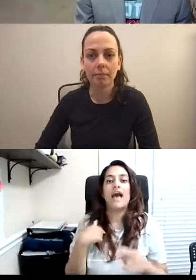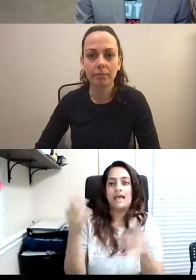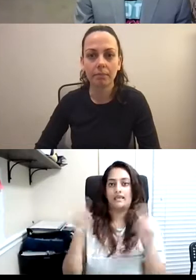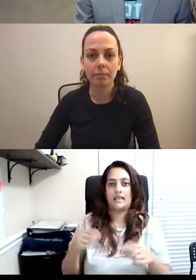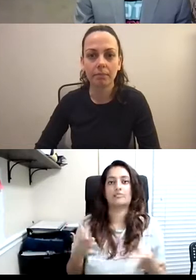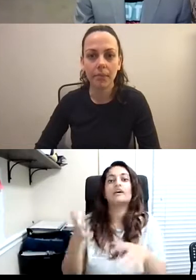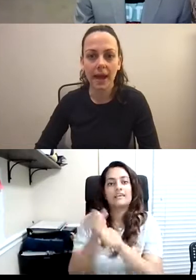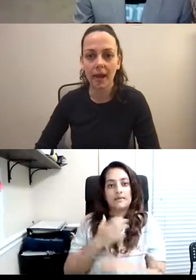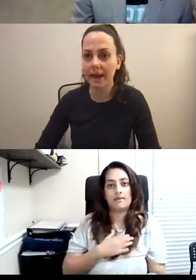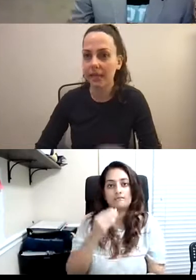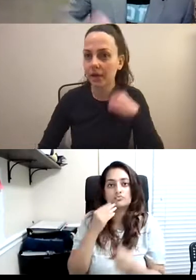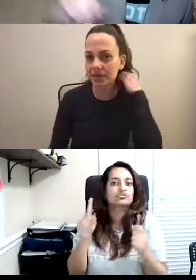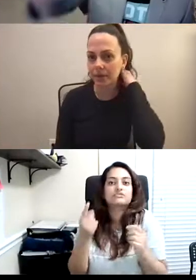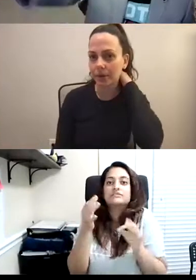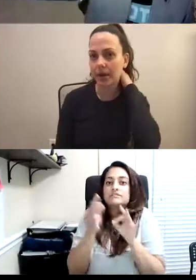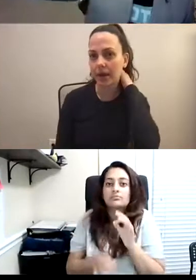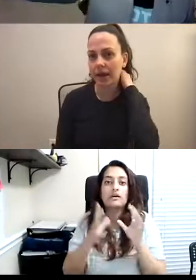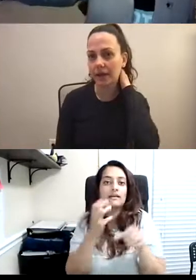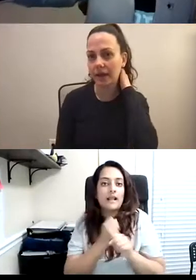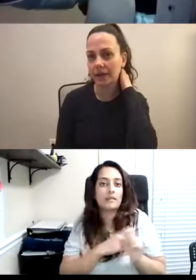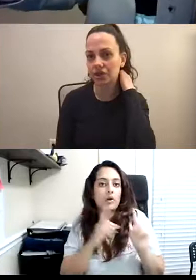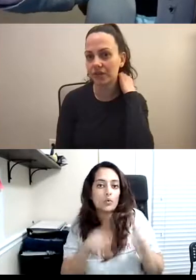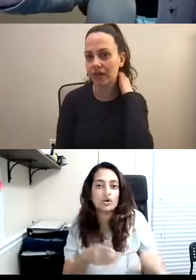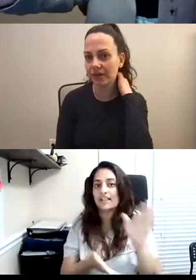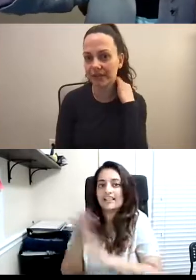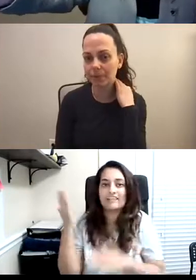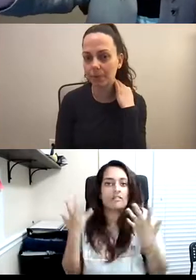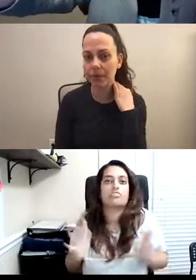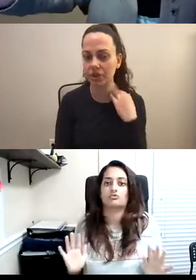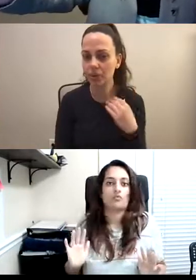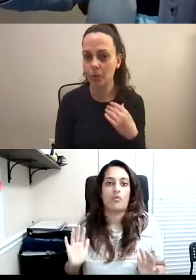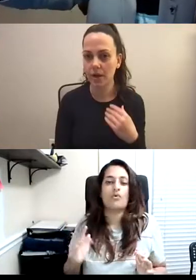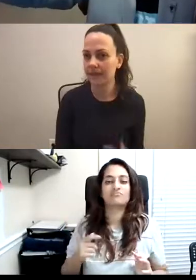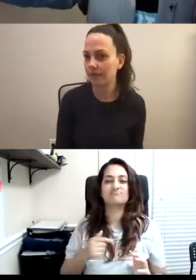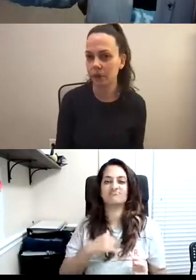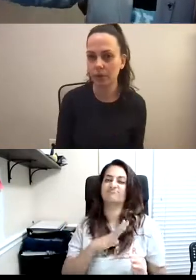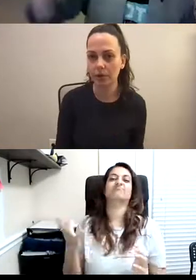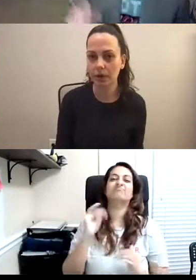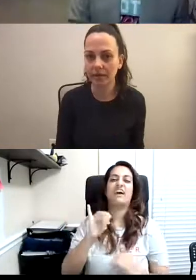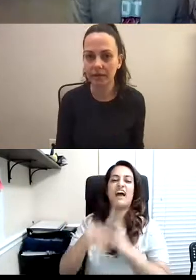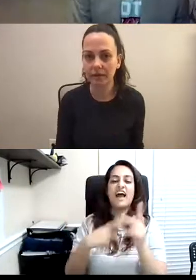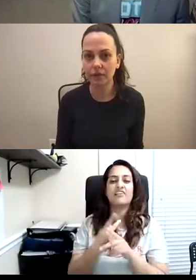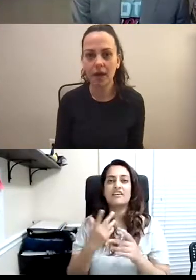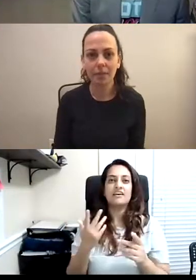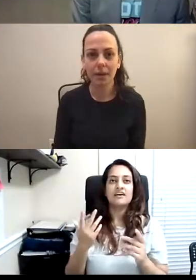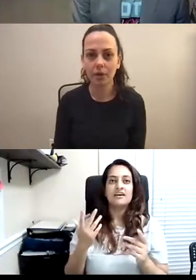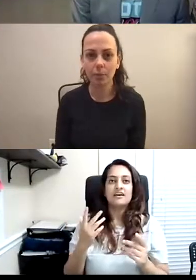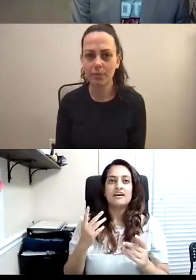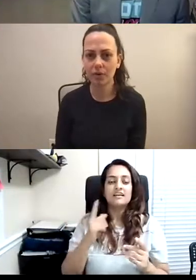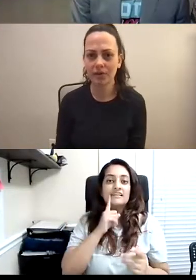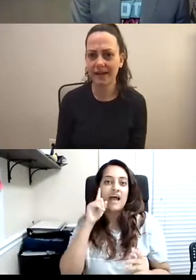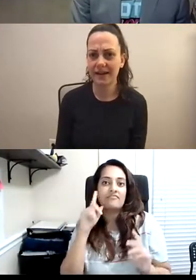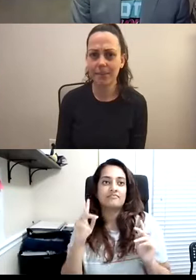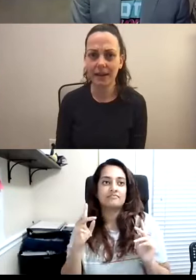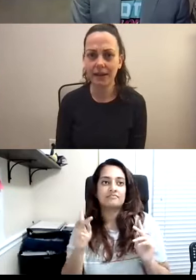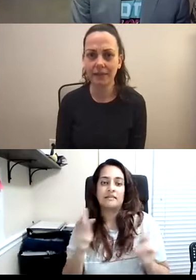and I am a customer, and it's just very simple. I just wanted to give my order and leave. But, you know, people